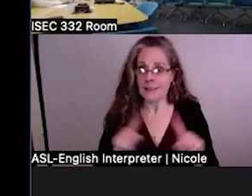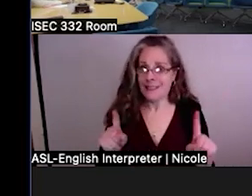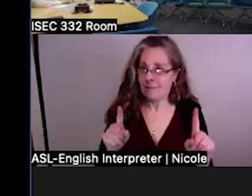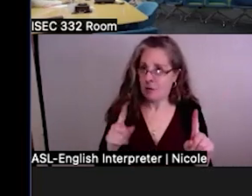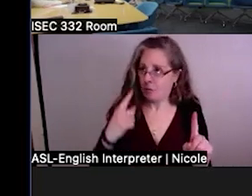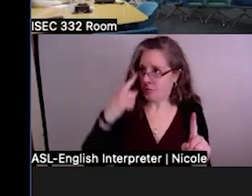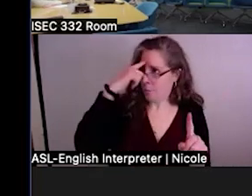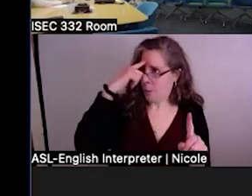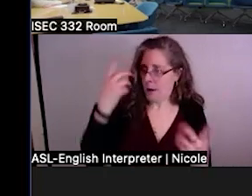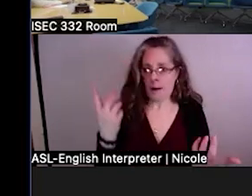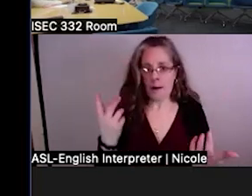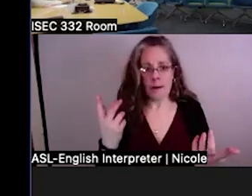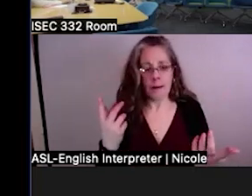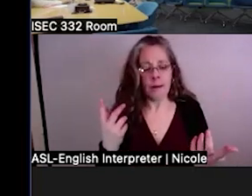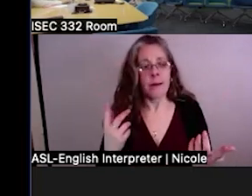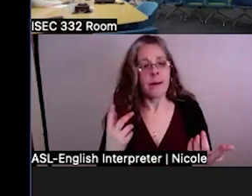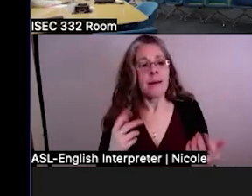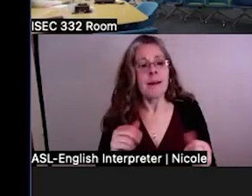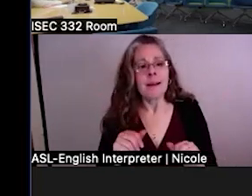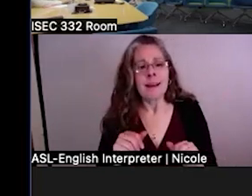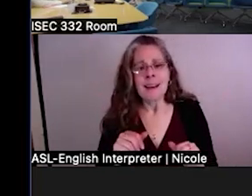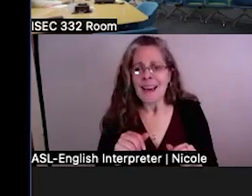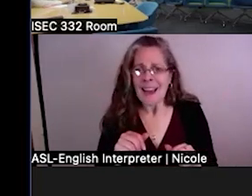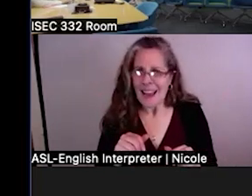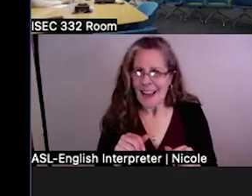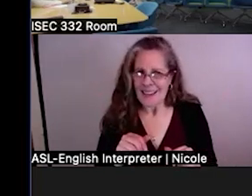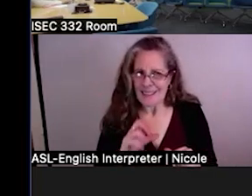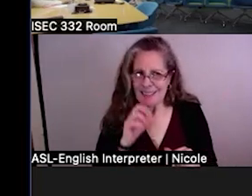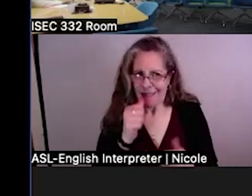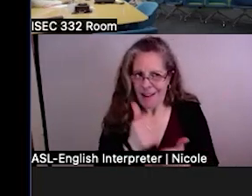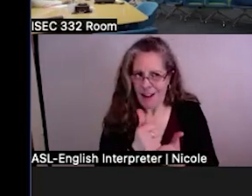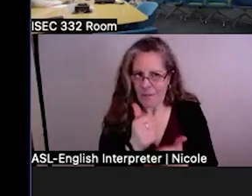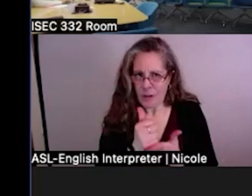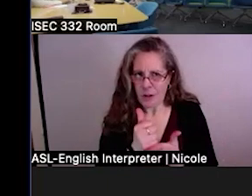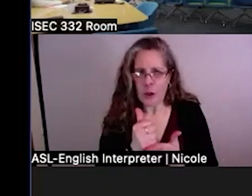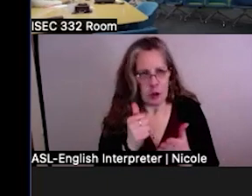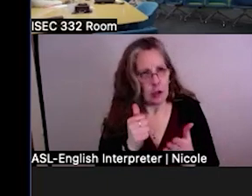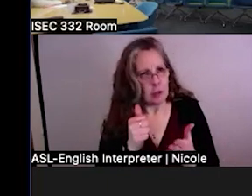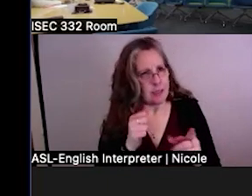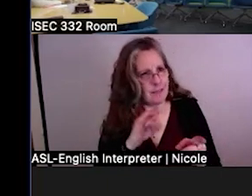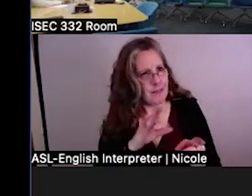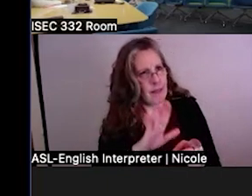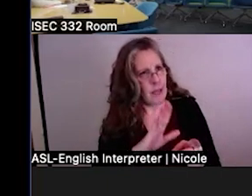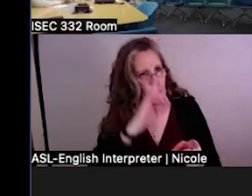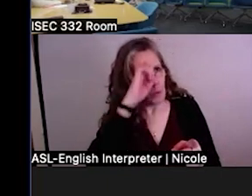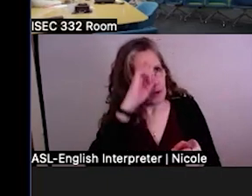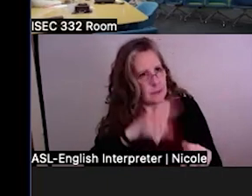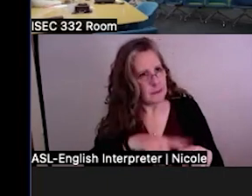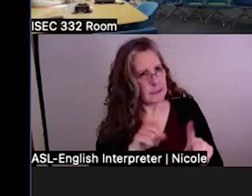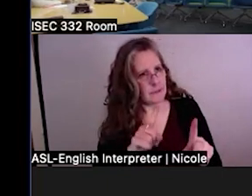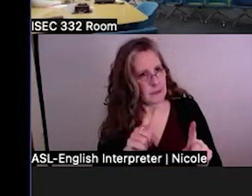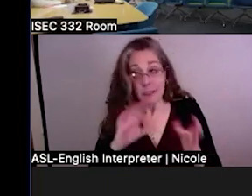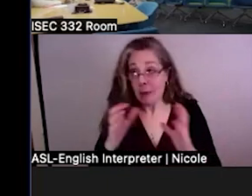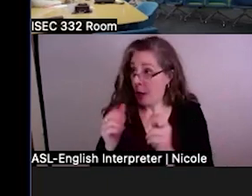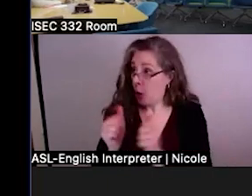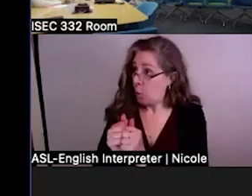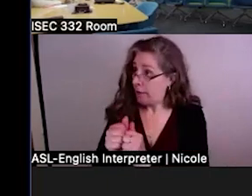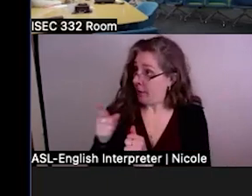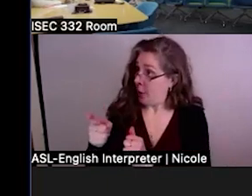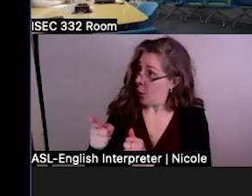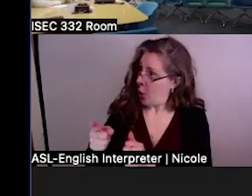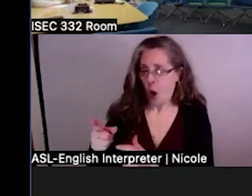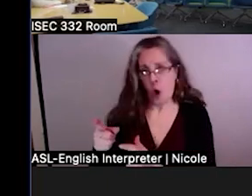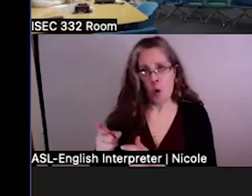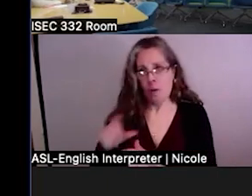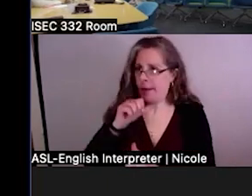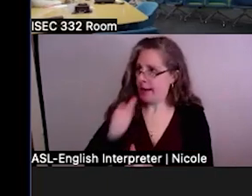not really kind, friendly, or helpful to compare someone and say, oh, they're broken. This is what's wrong with you, because